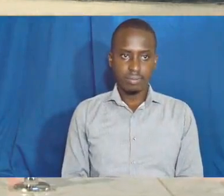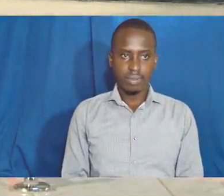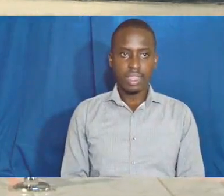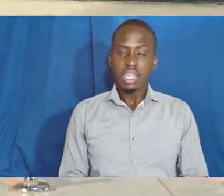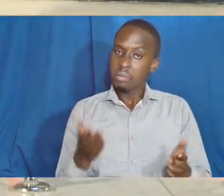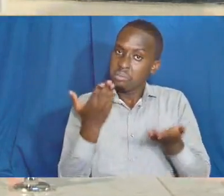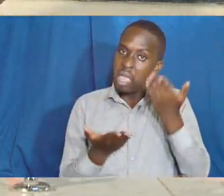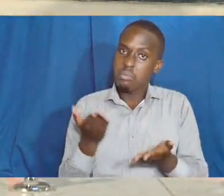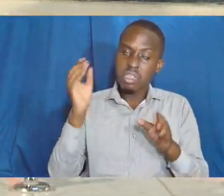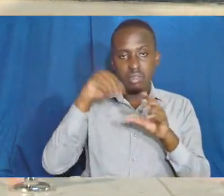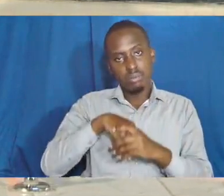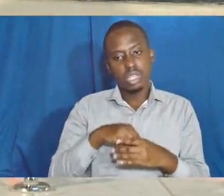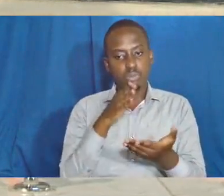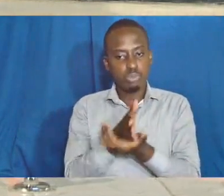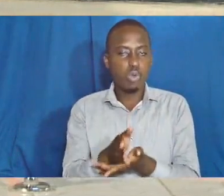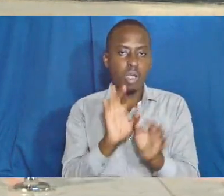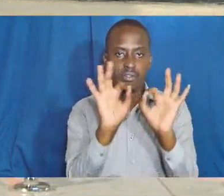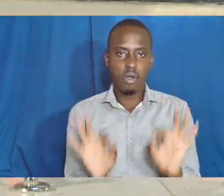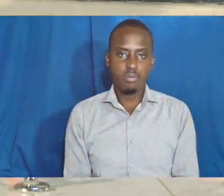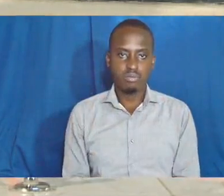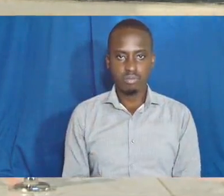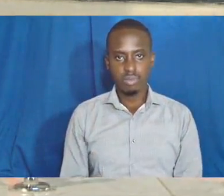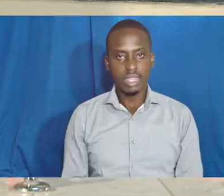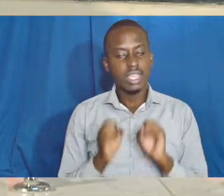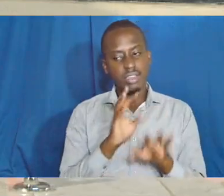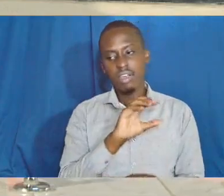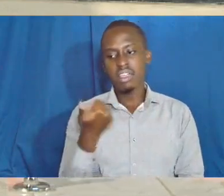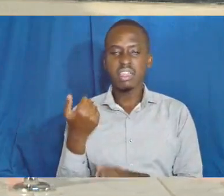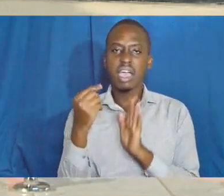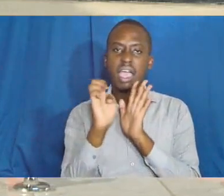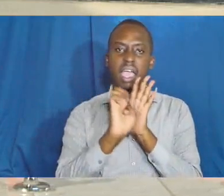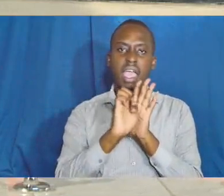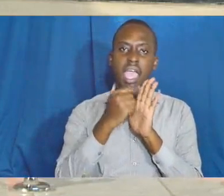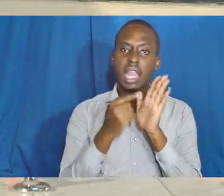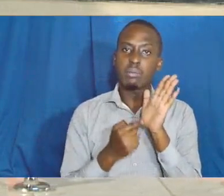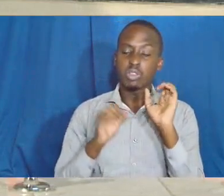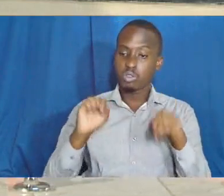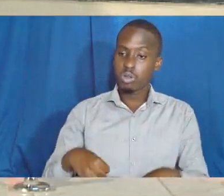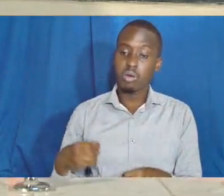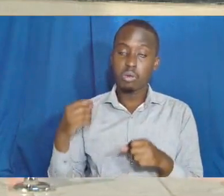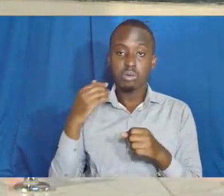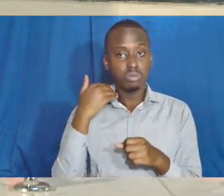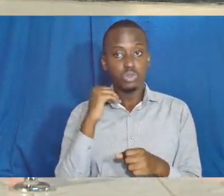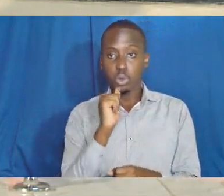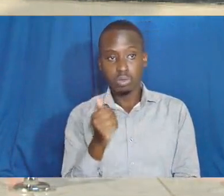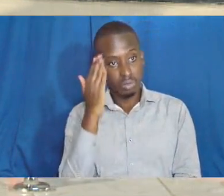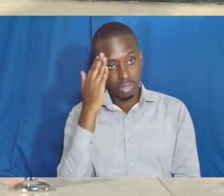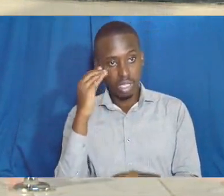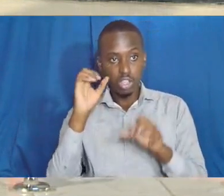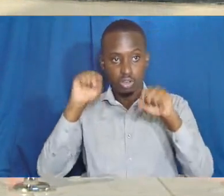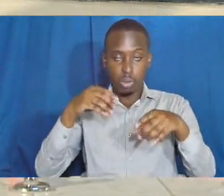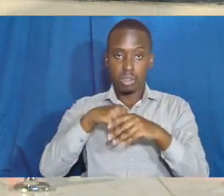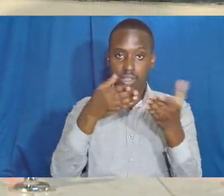they may be in pure form. Even other elements that you may even be knowing, they exist in pure